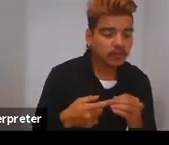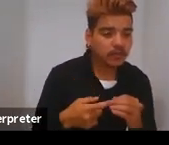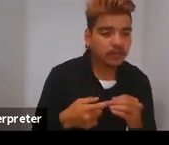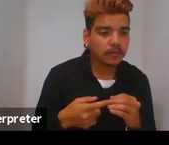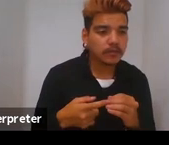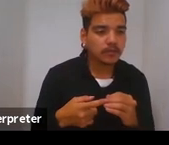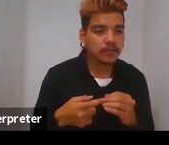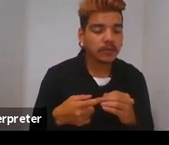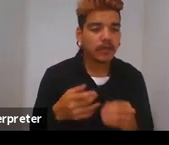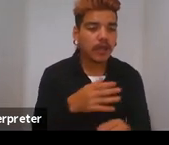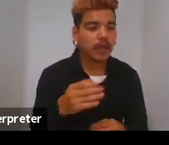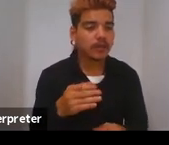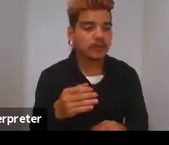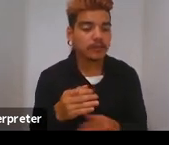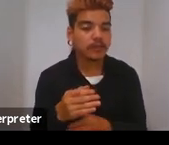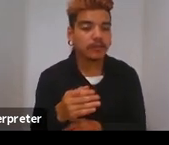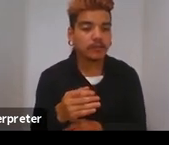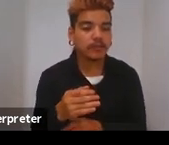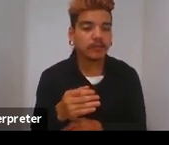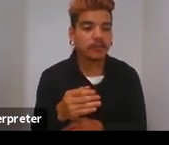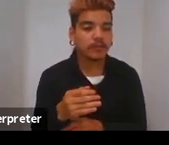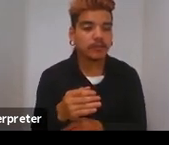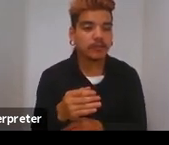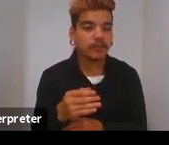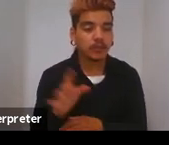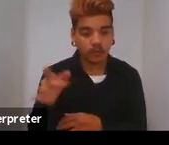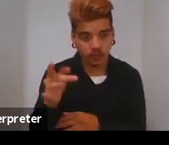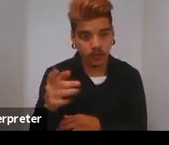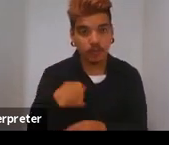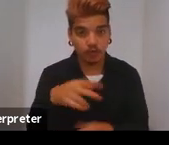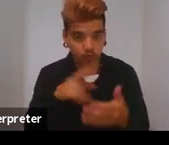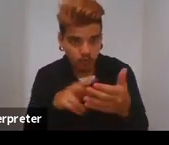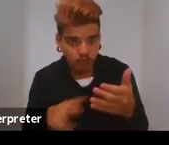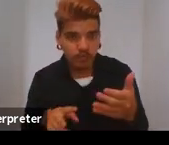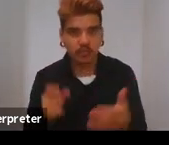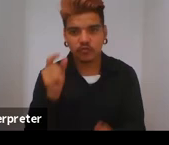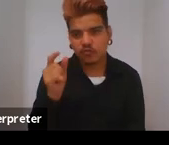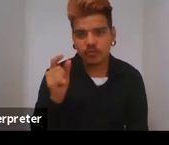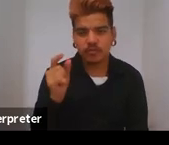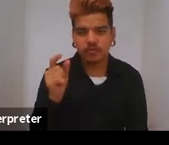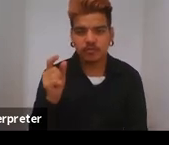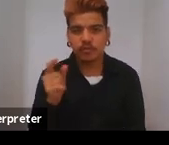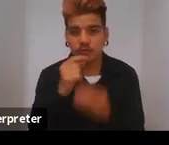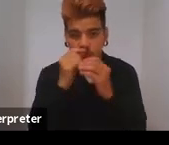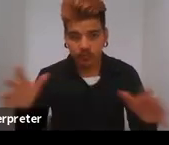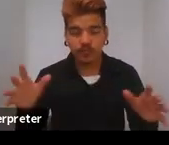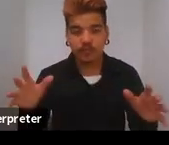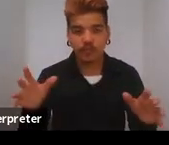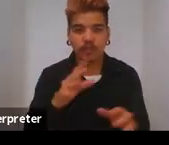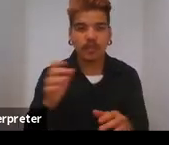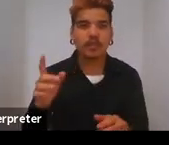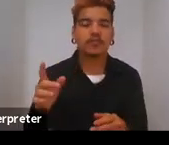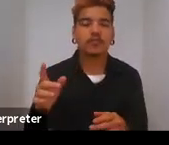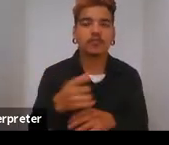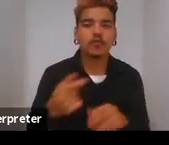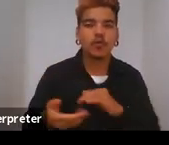Coalition. Just ignore the slide, but I'll go ahead and read a little bit from the disclaimer that the Guam Coalition has this